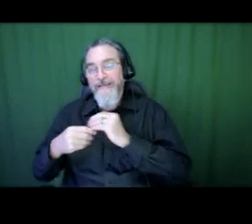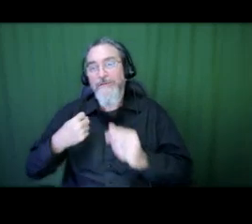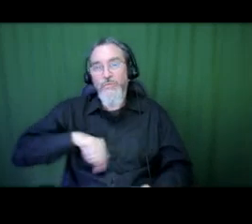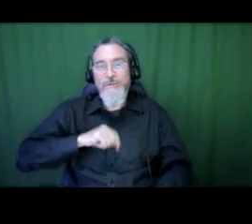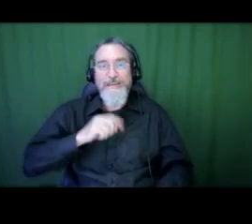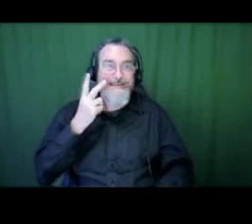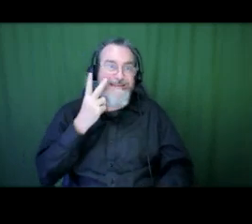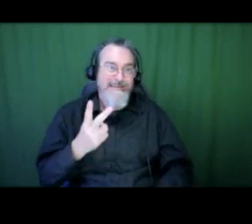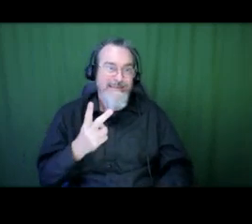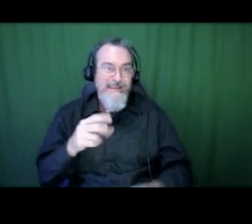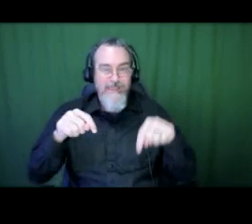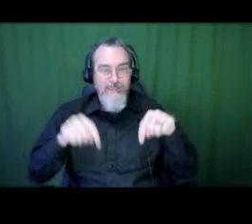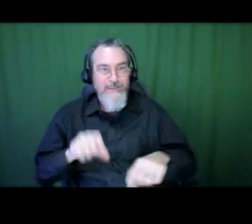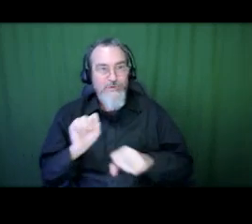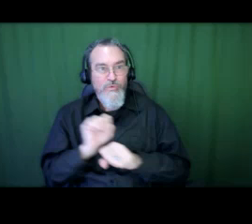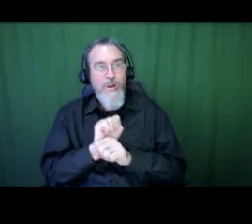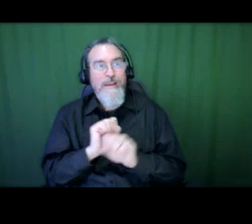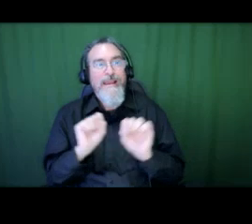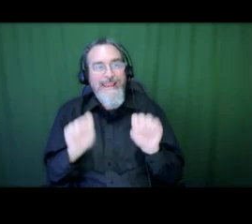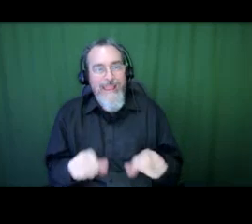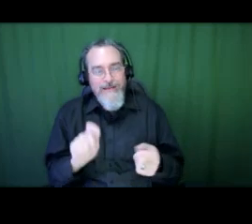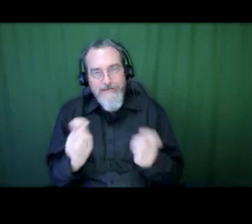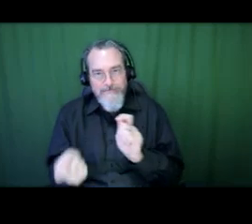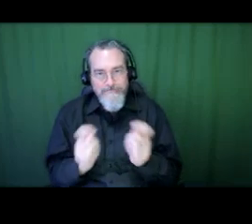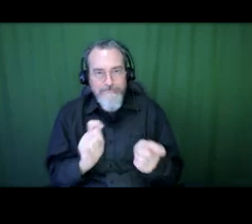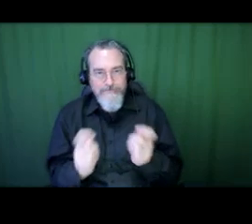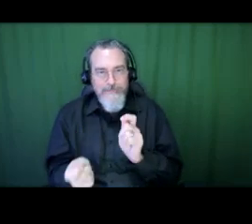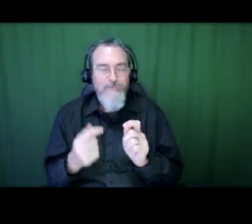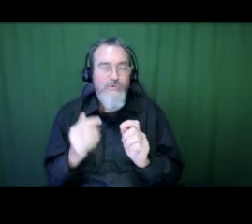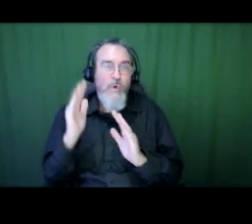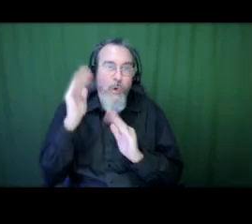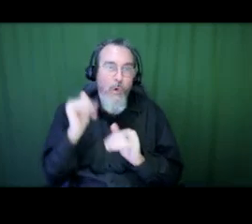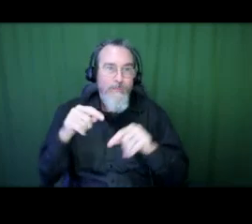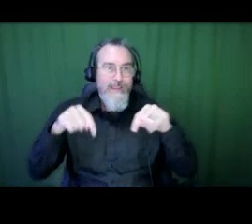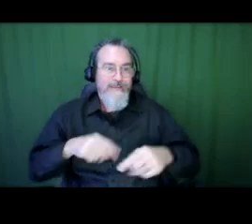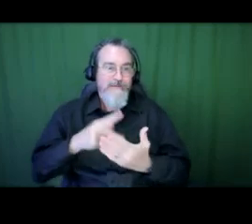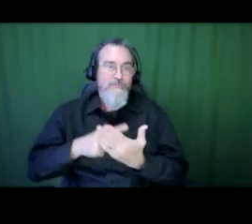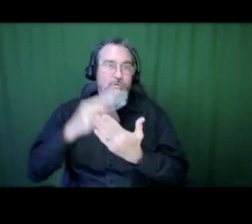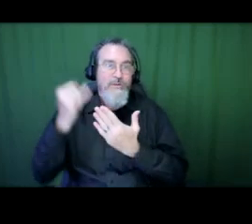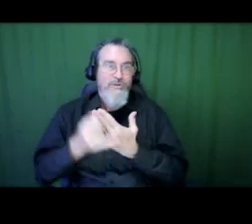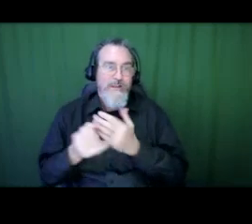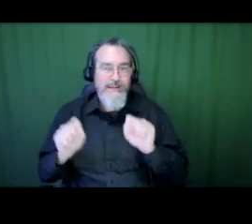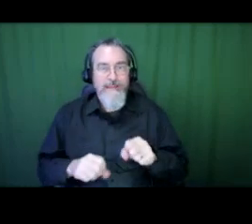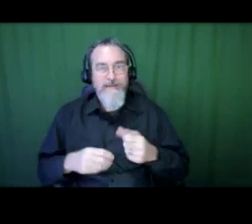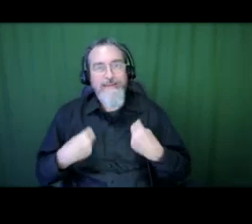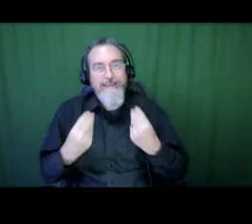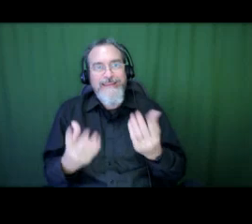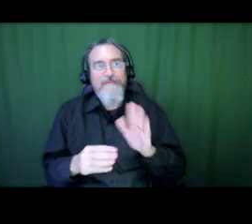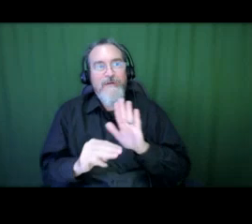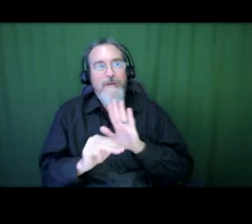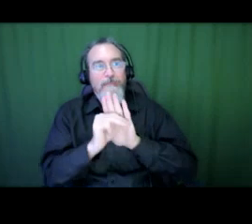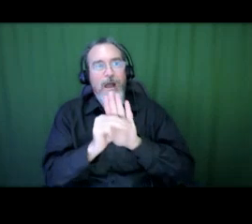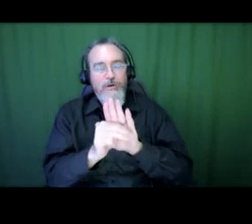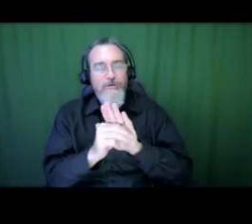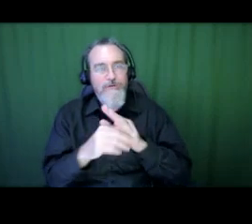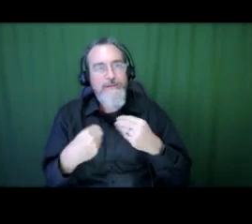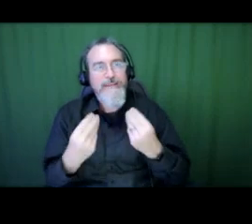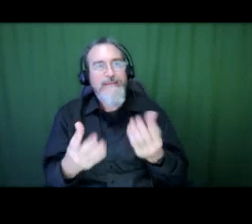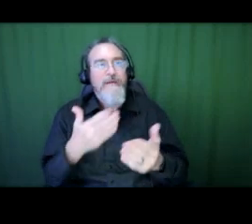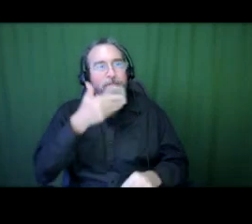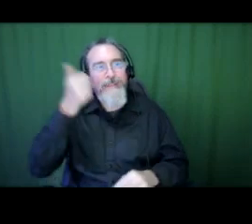adaptability of this type of work. So we're also really hoping that this project can help set a model and help provide those kind of best practices for making it